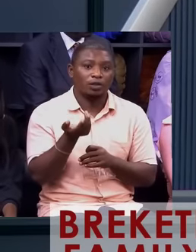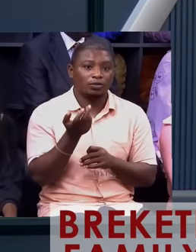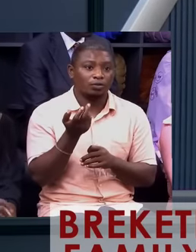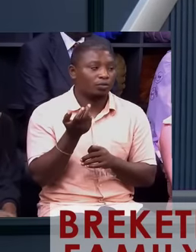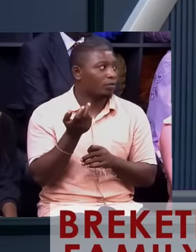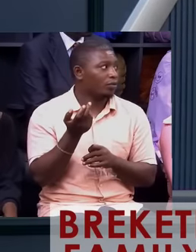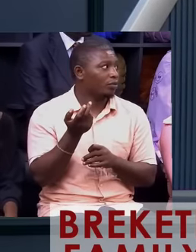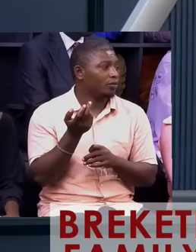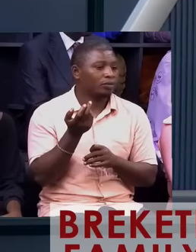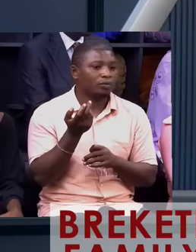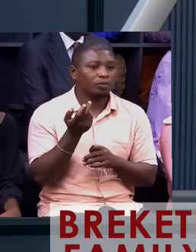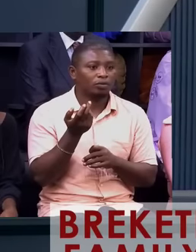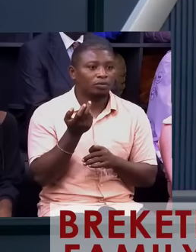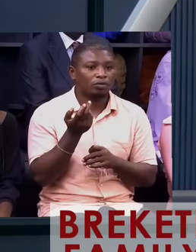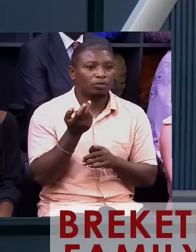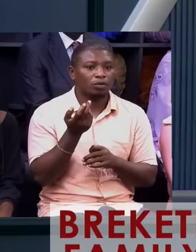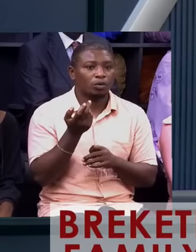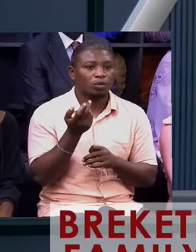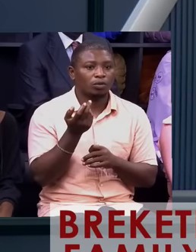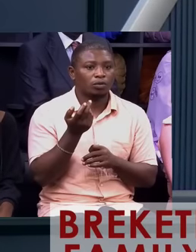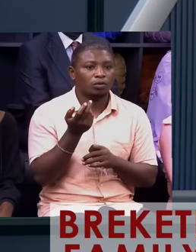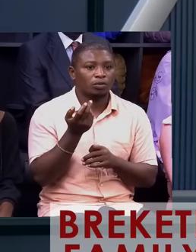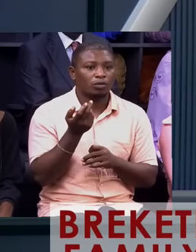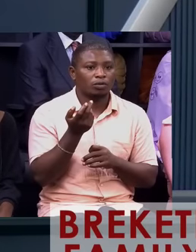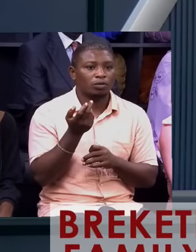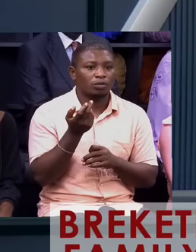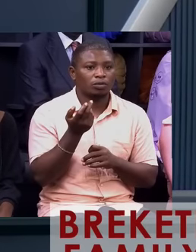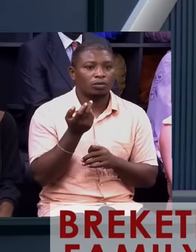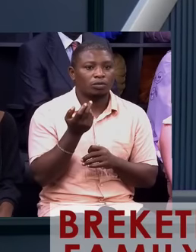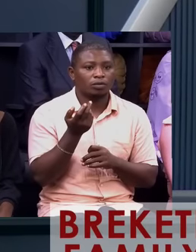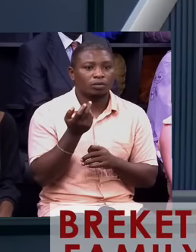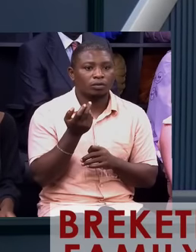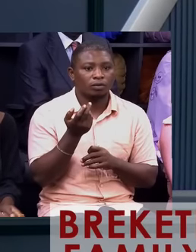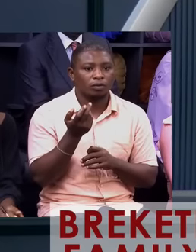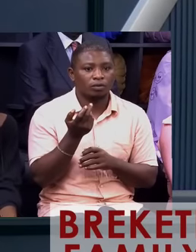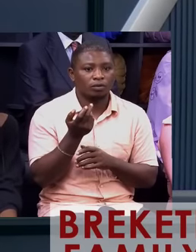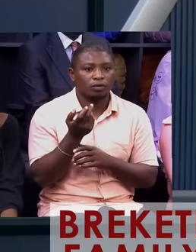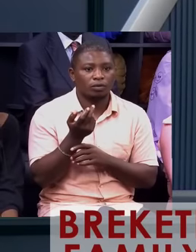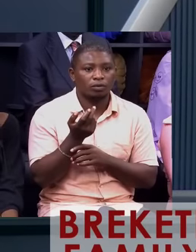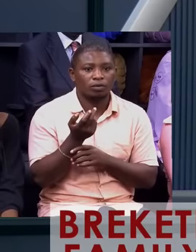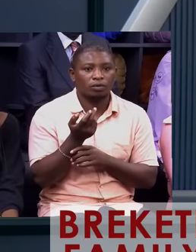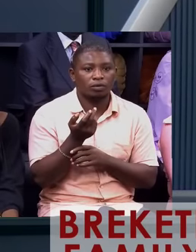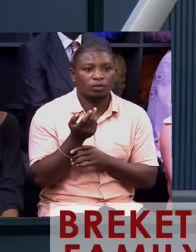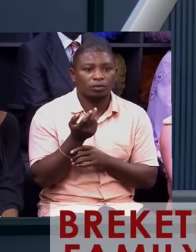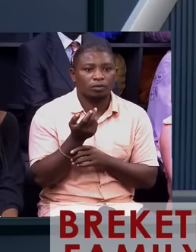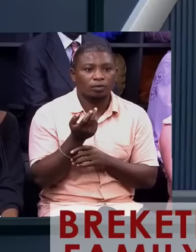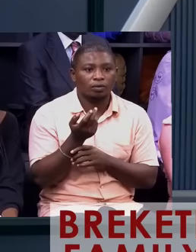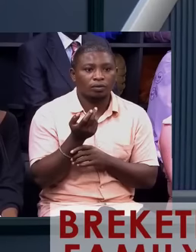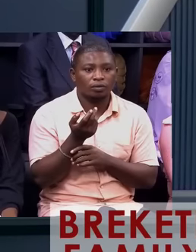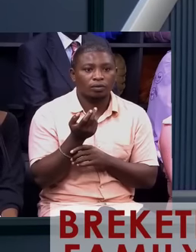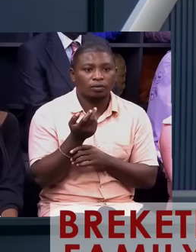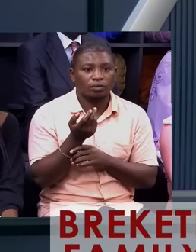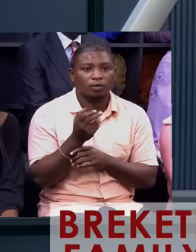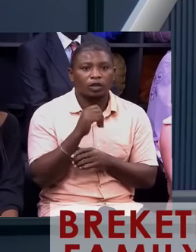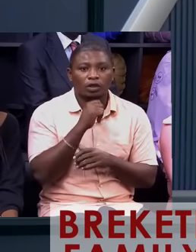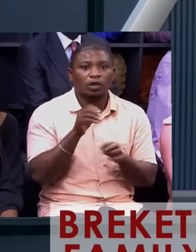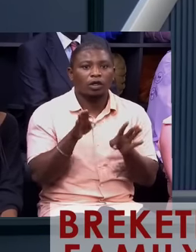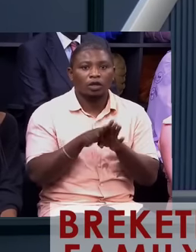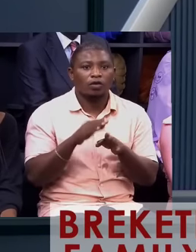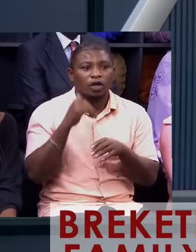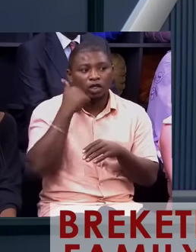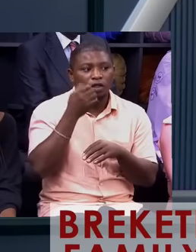one reason for something the road no good not even asham of